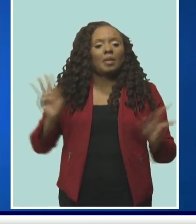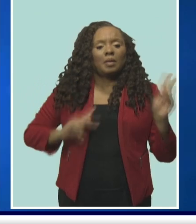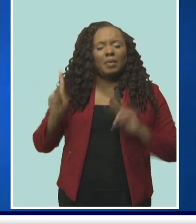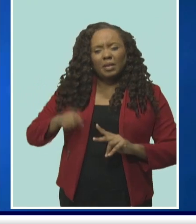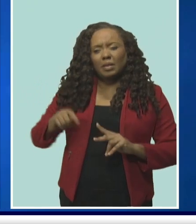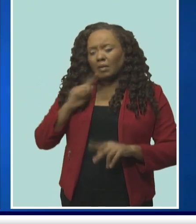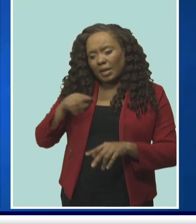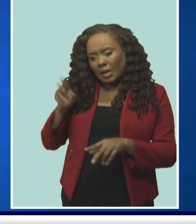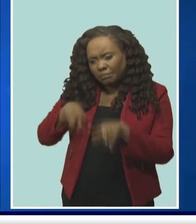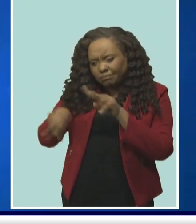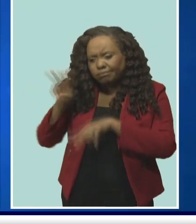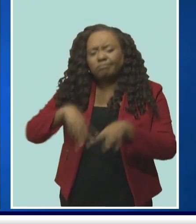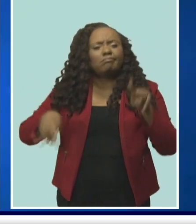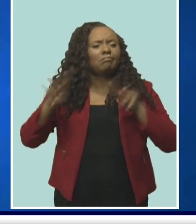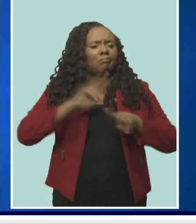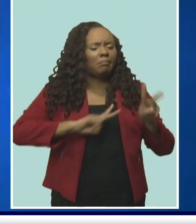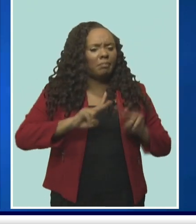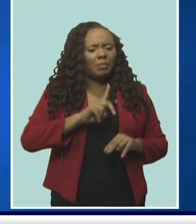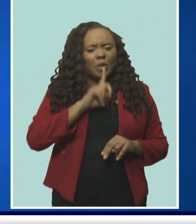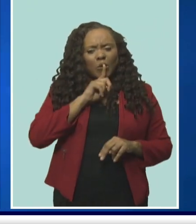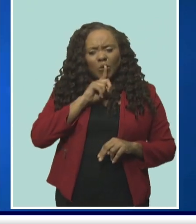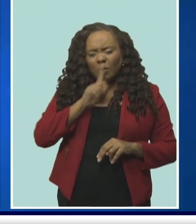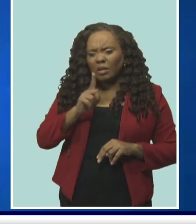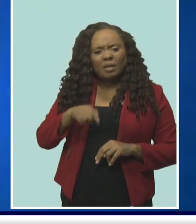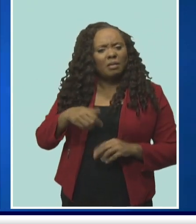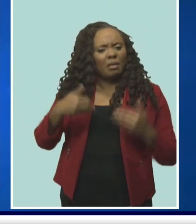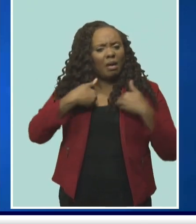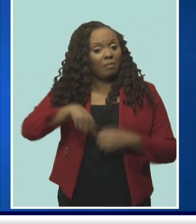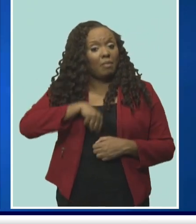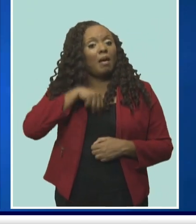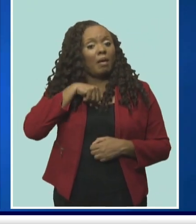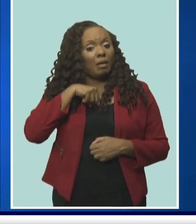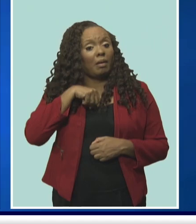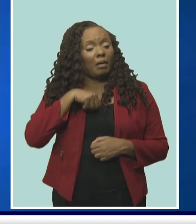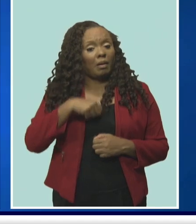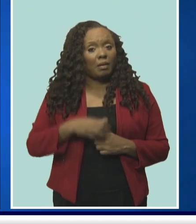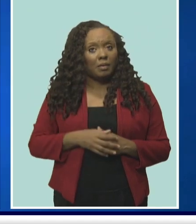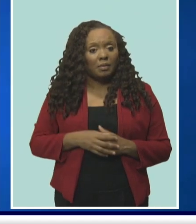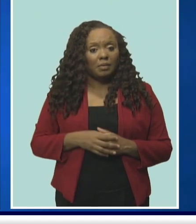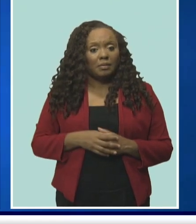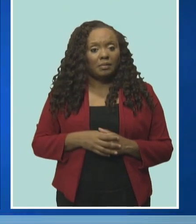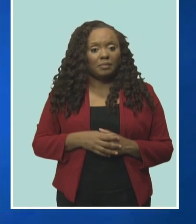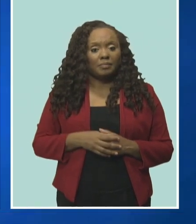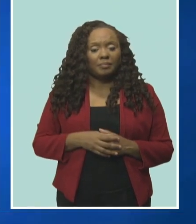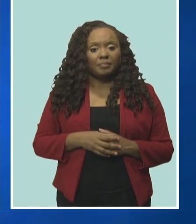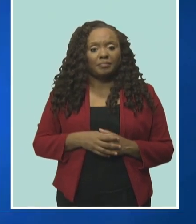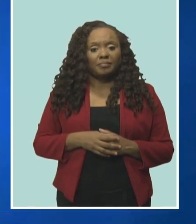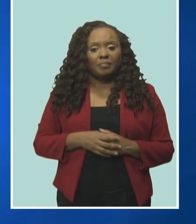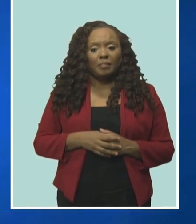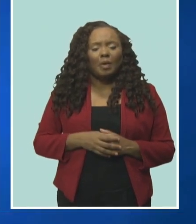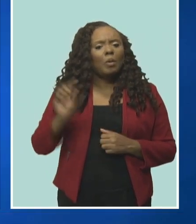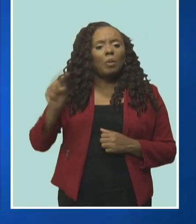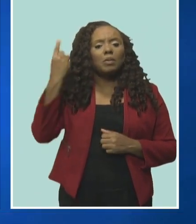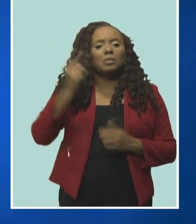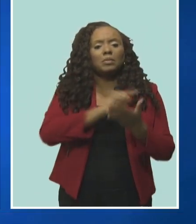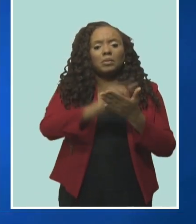one's environment. Persons should, at least once a week, take a look around your